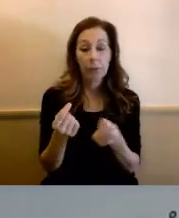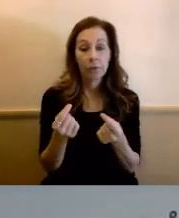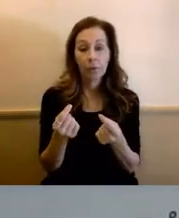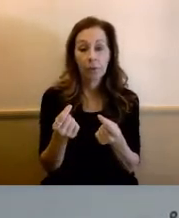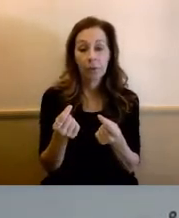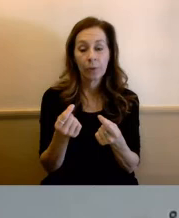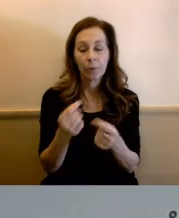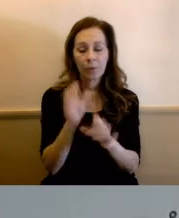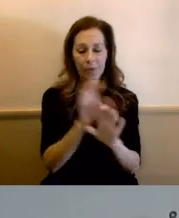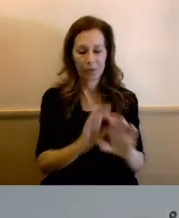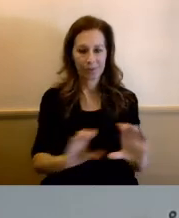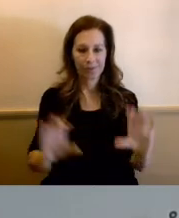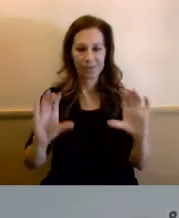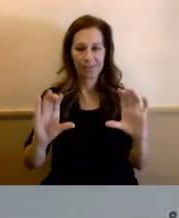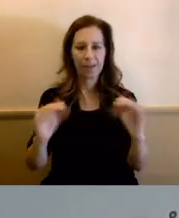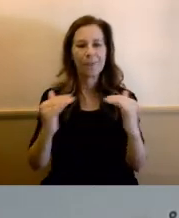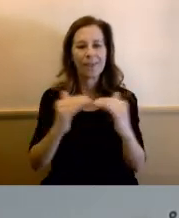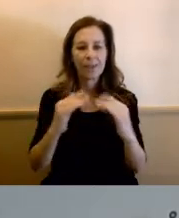equal to each other.